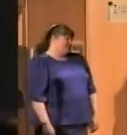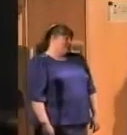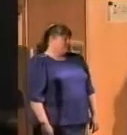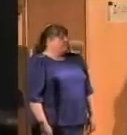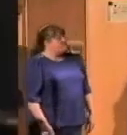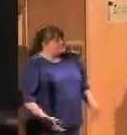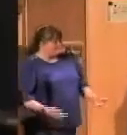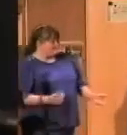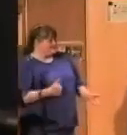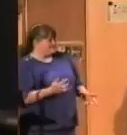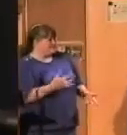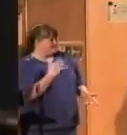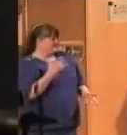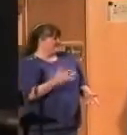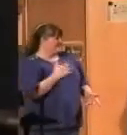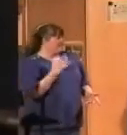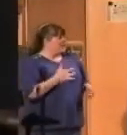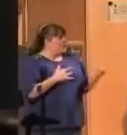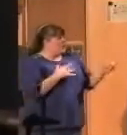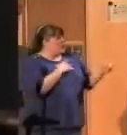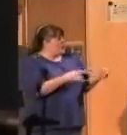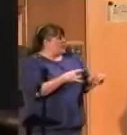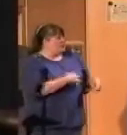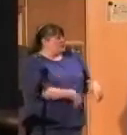Sometimes I think you just love to wallow, you know.